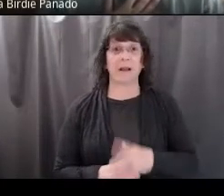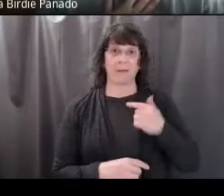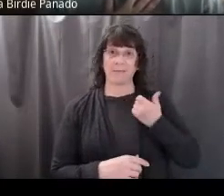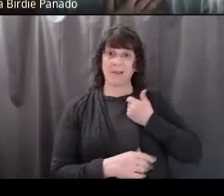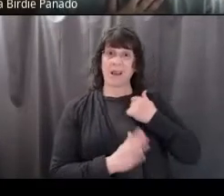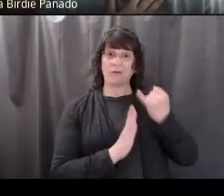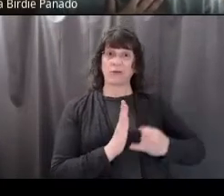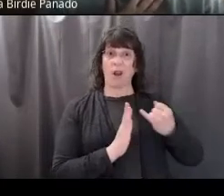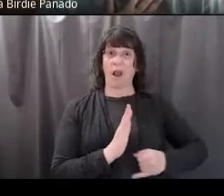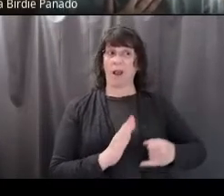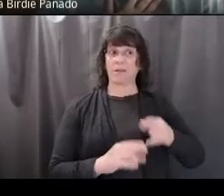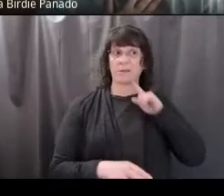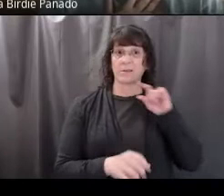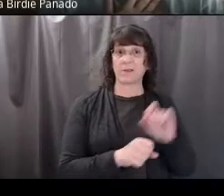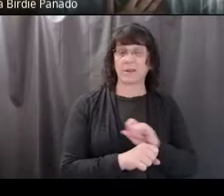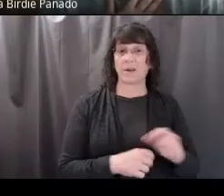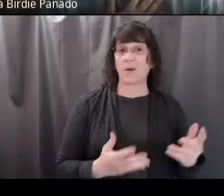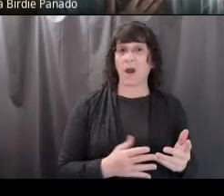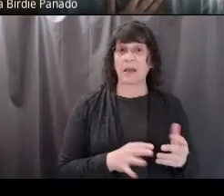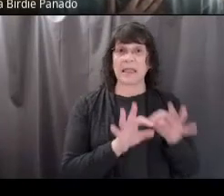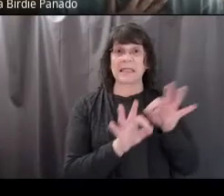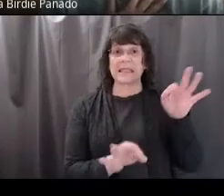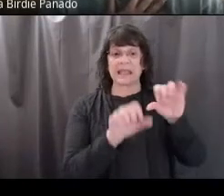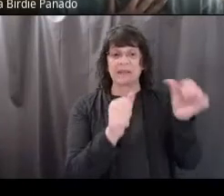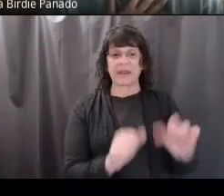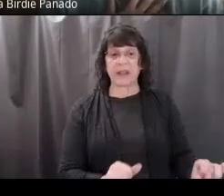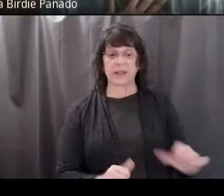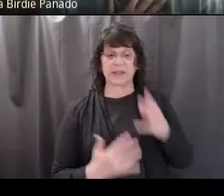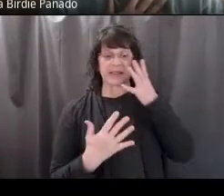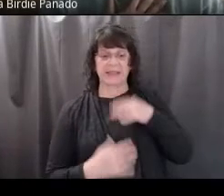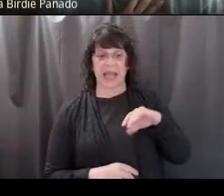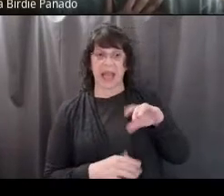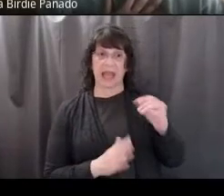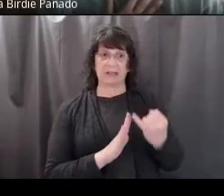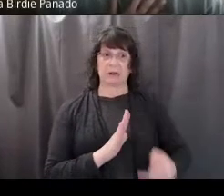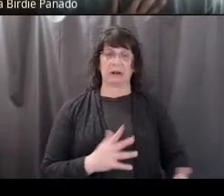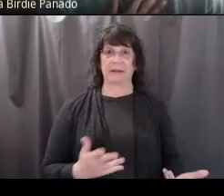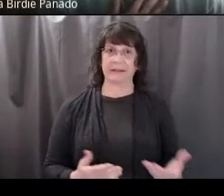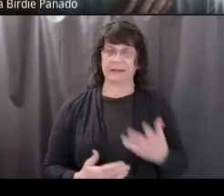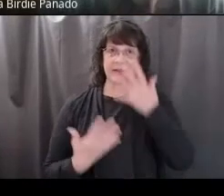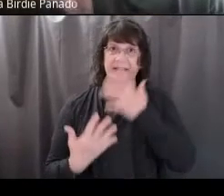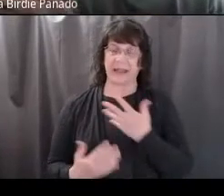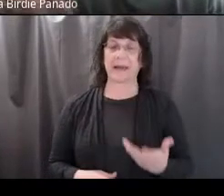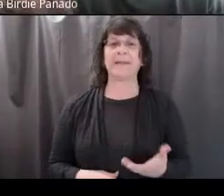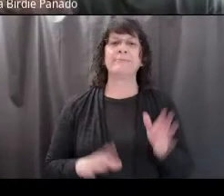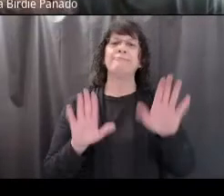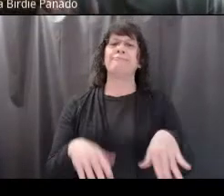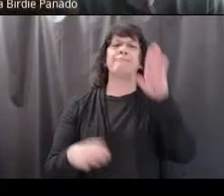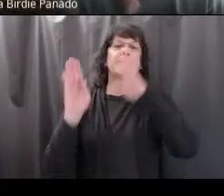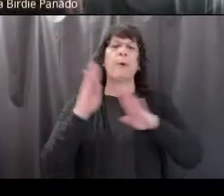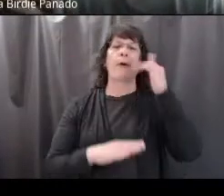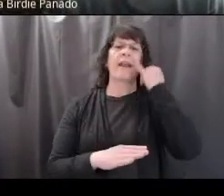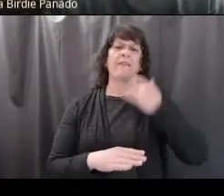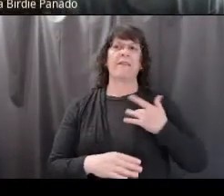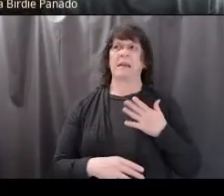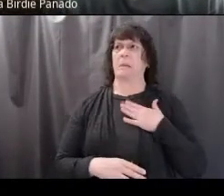draw, it's really just stick figures and very sad-looking shapes. So don't worry if you feel like you're